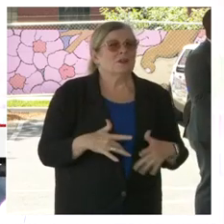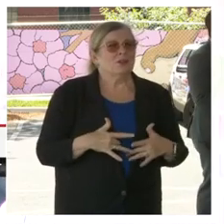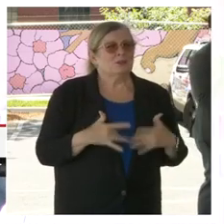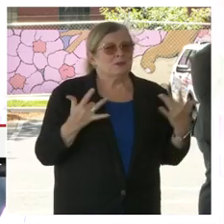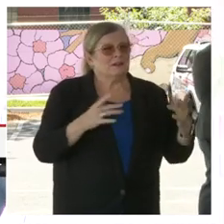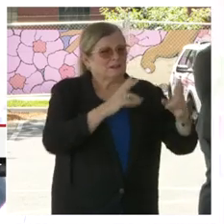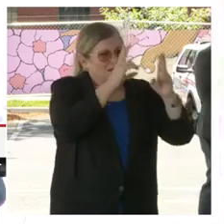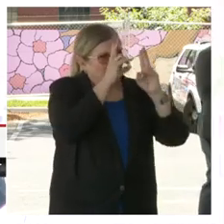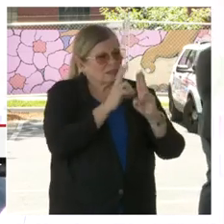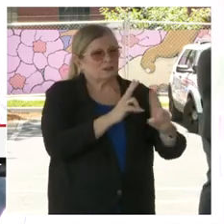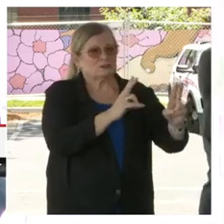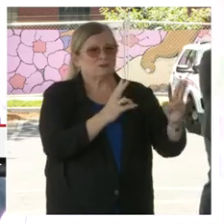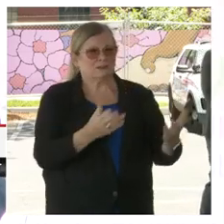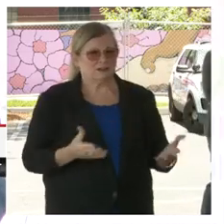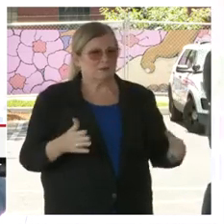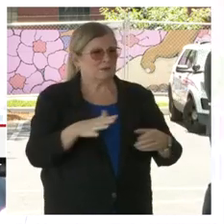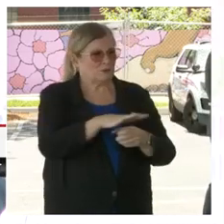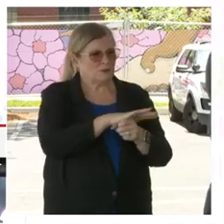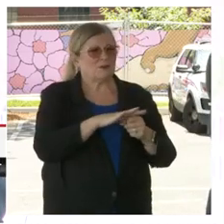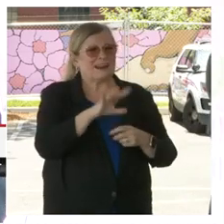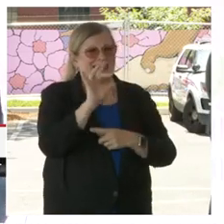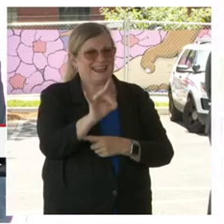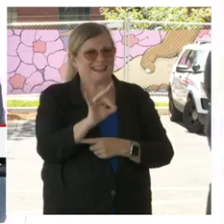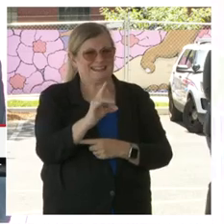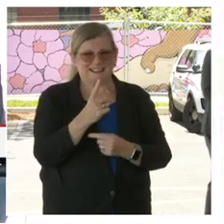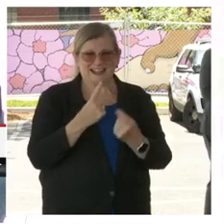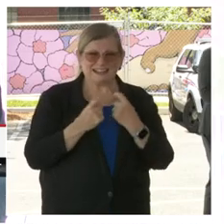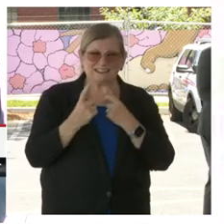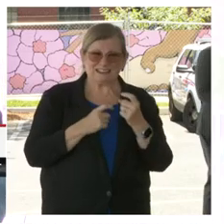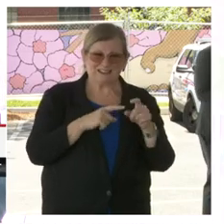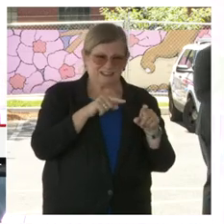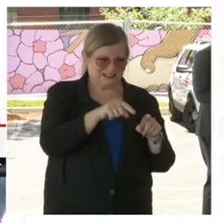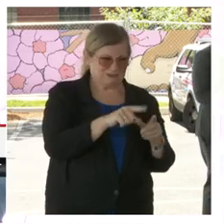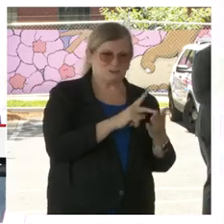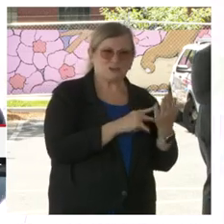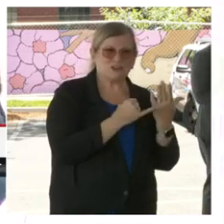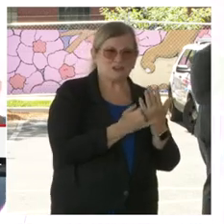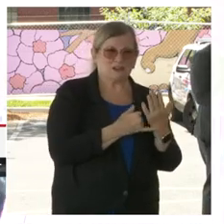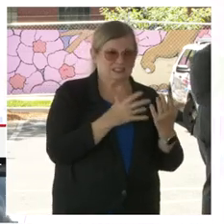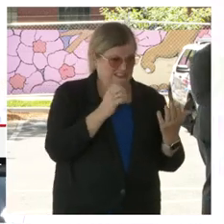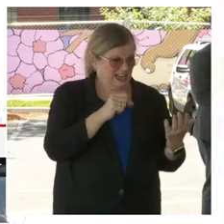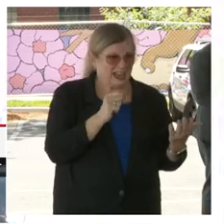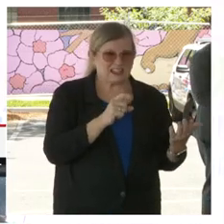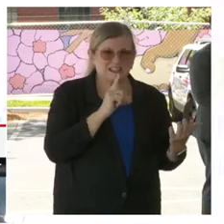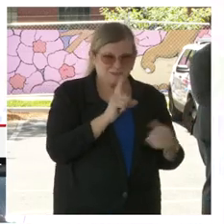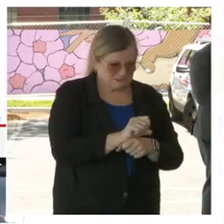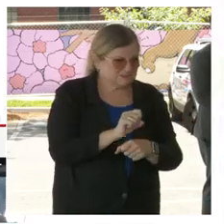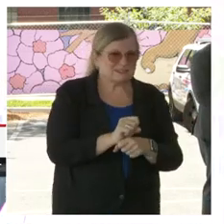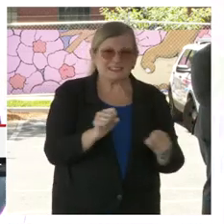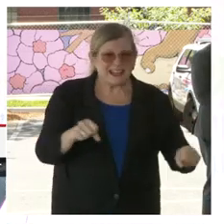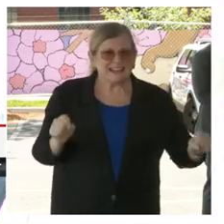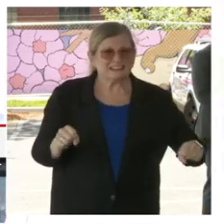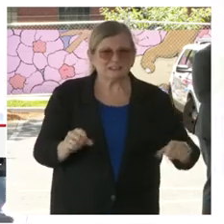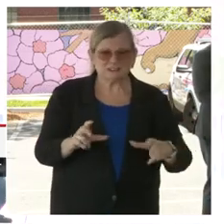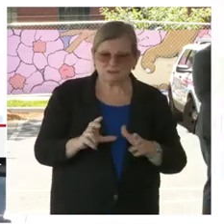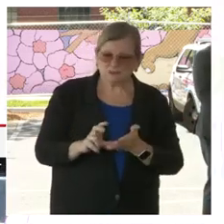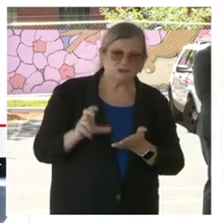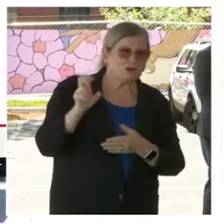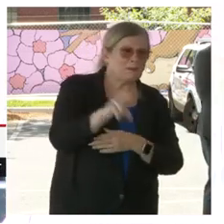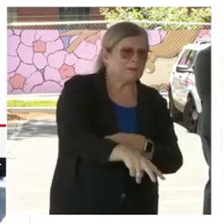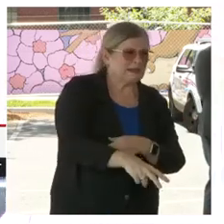we were asked to look at this project, I jumped at it because to be able to serve this community is just really a deep